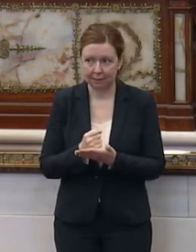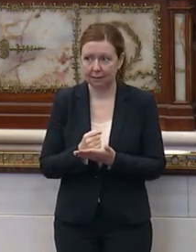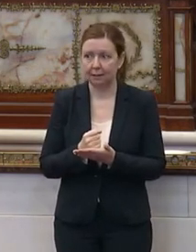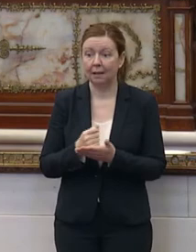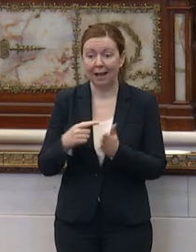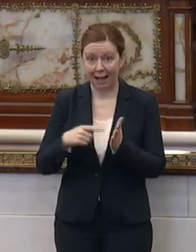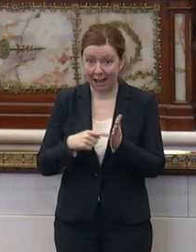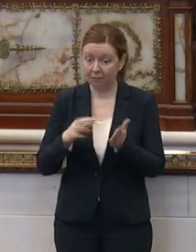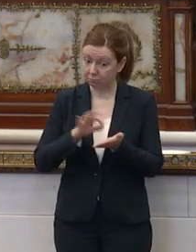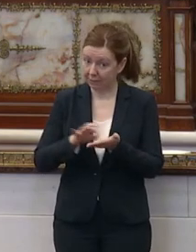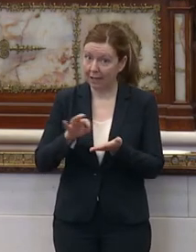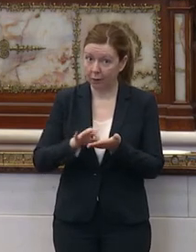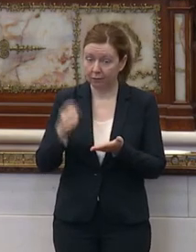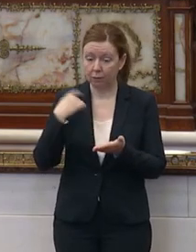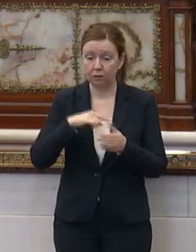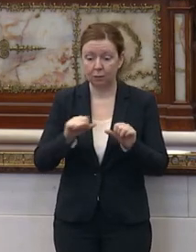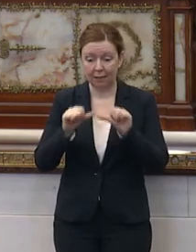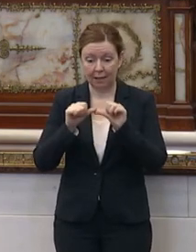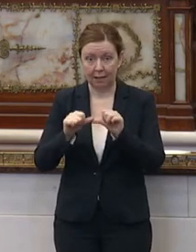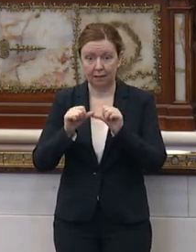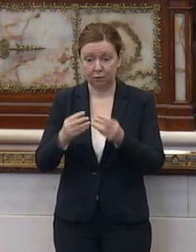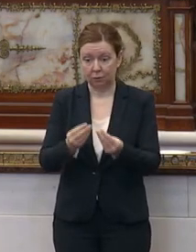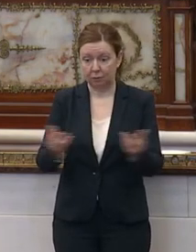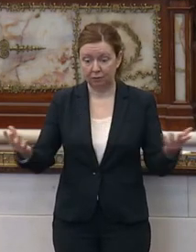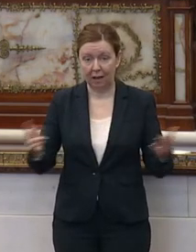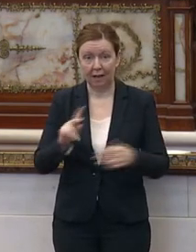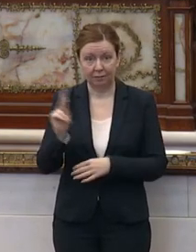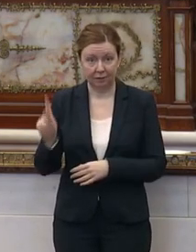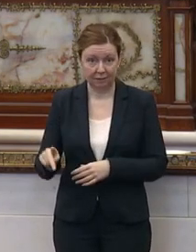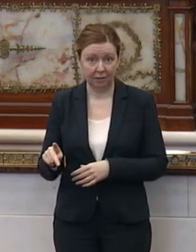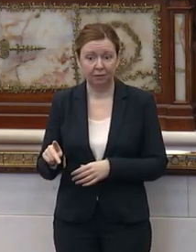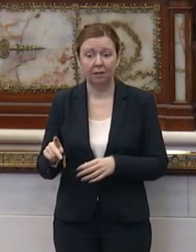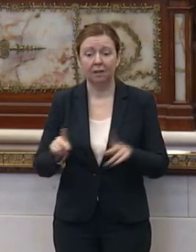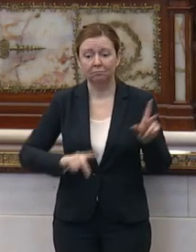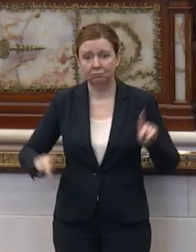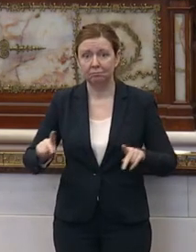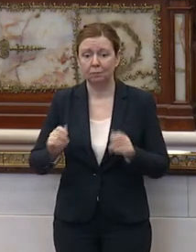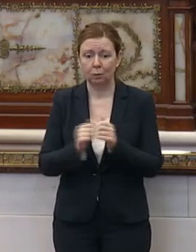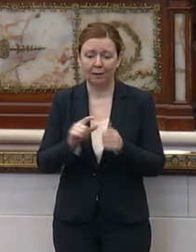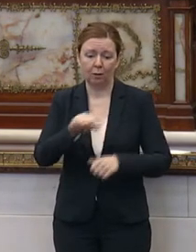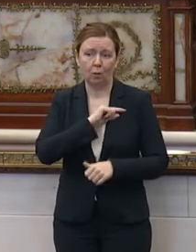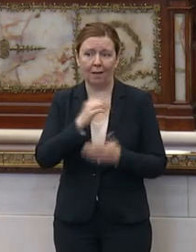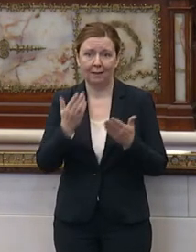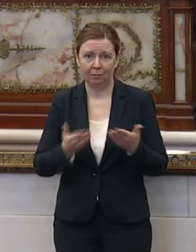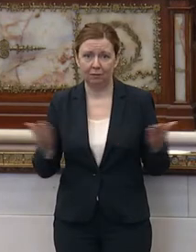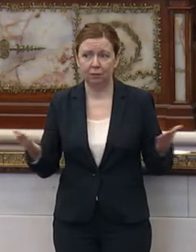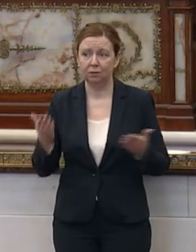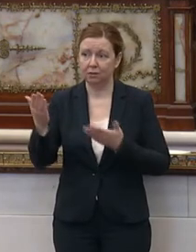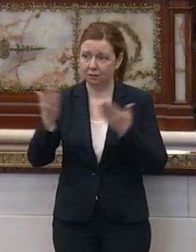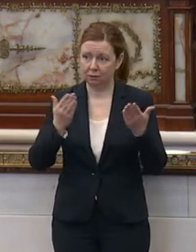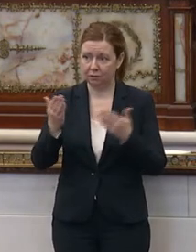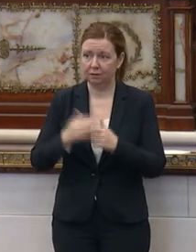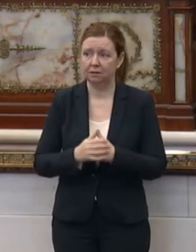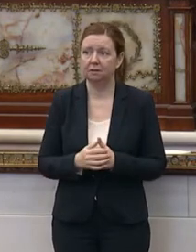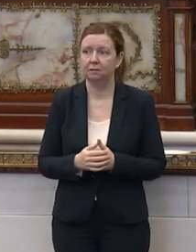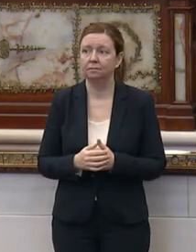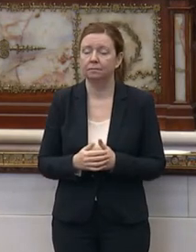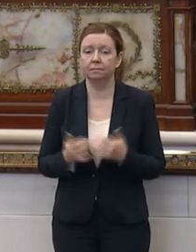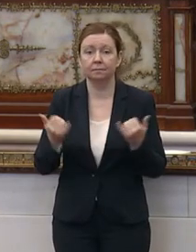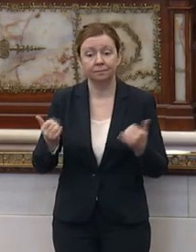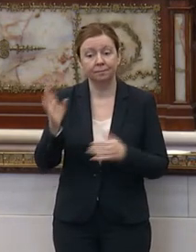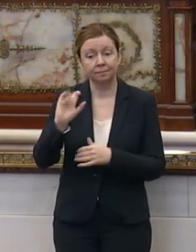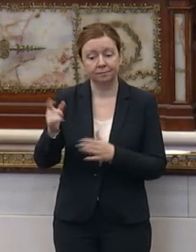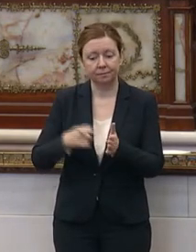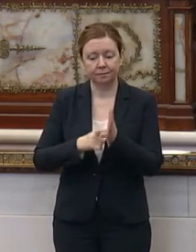and accounted for so we can continue to provide Philadelphians with quality resources and services. This bill